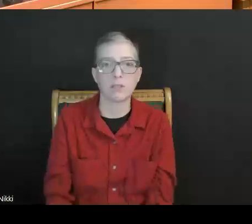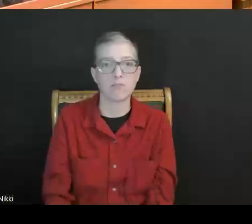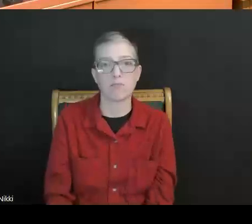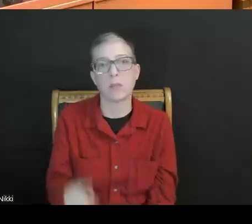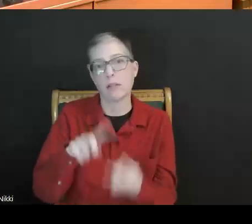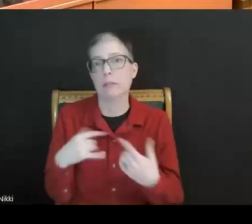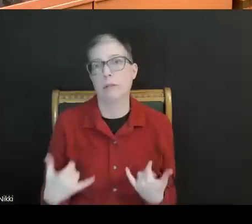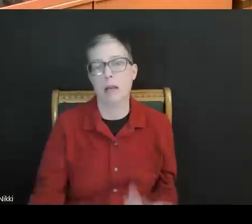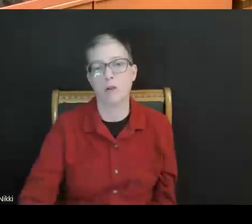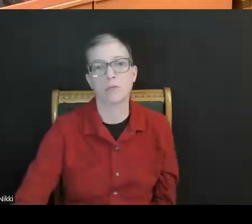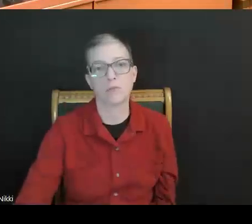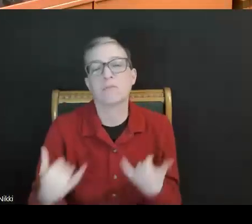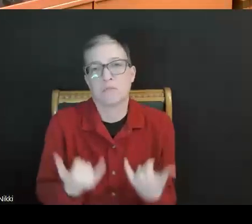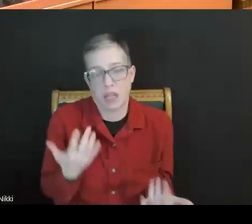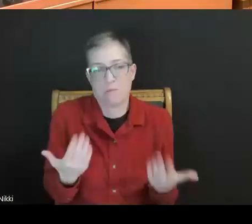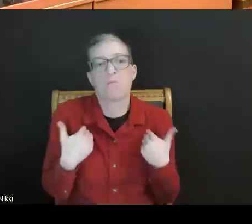have a prospective.